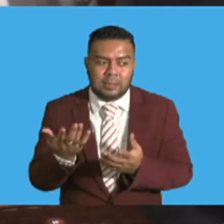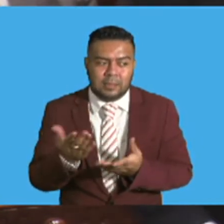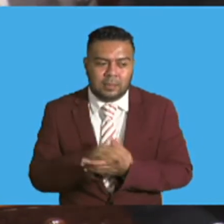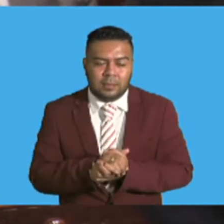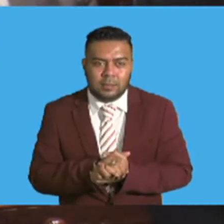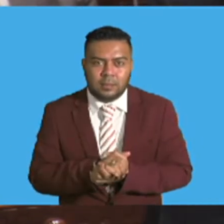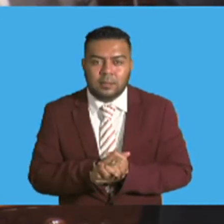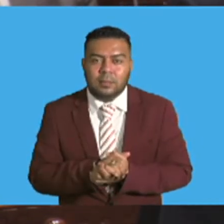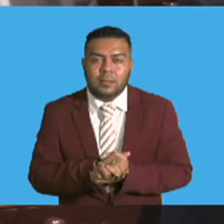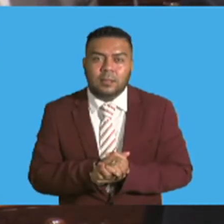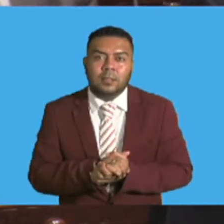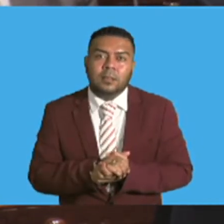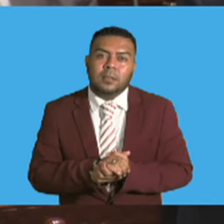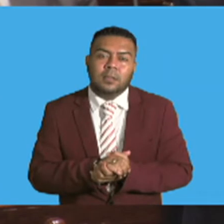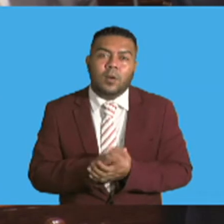members,